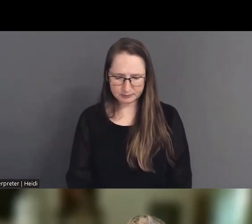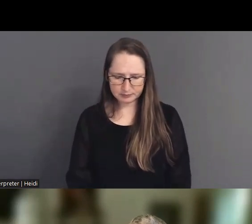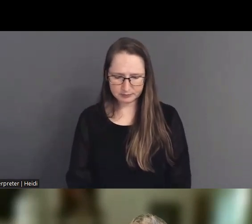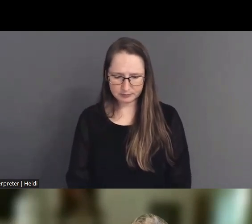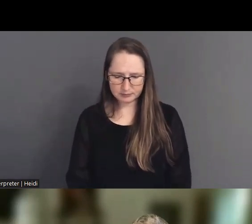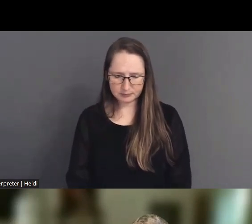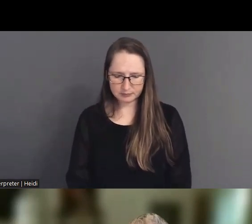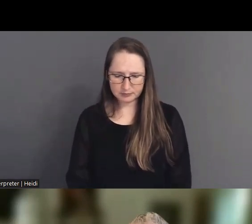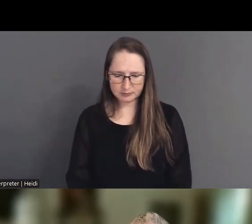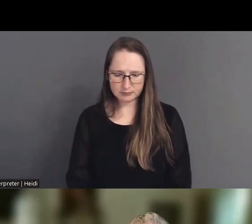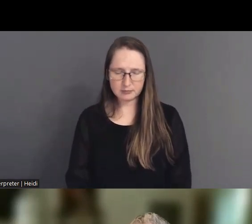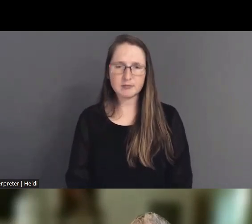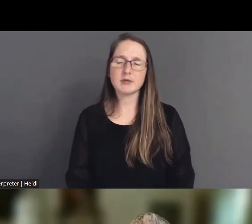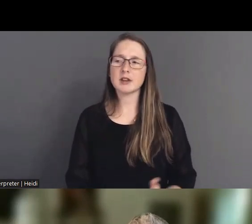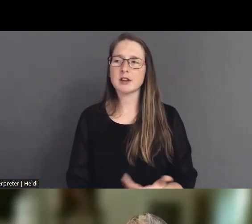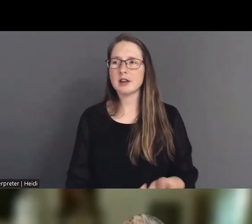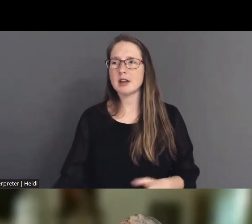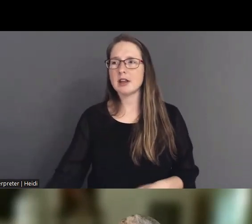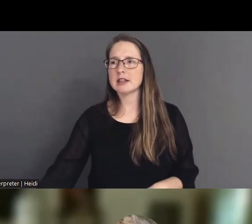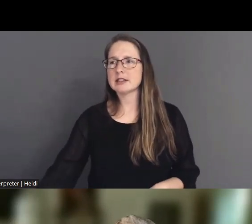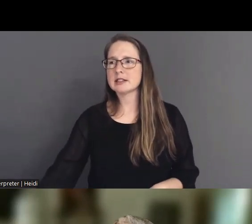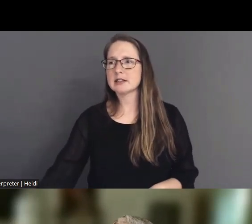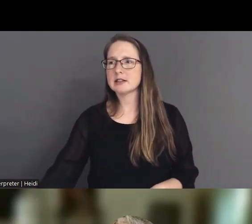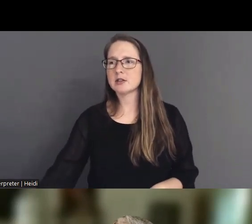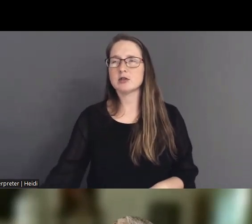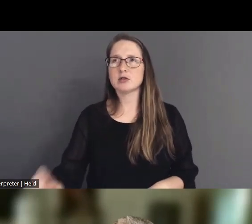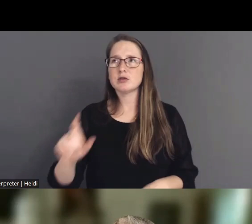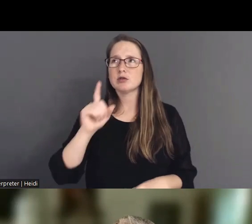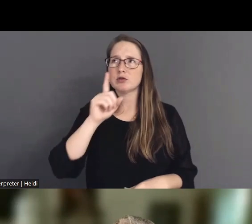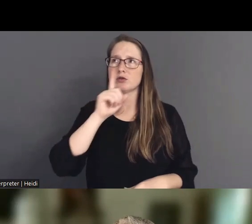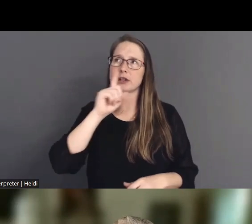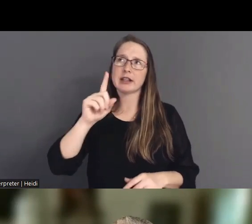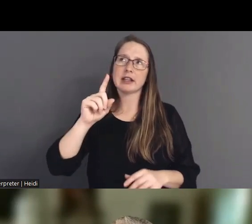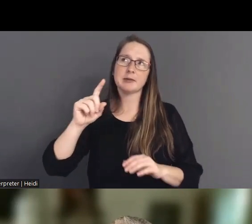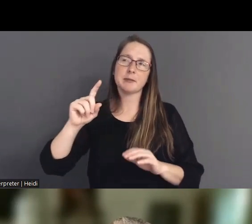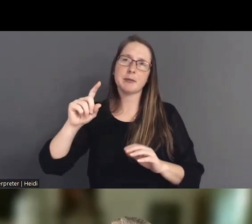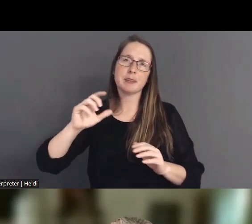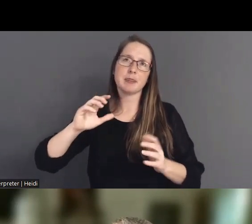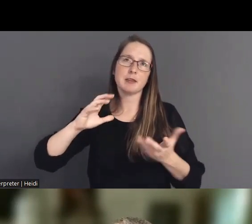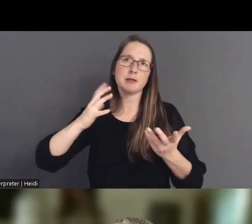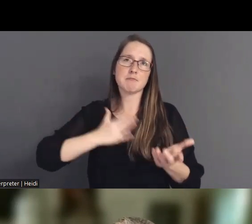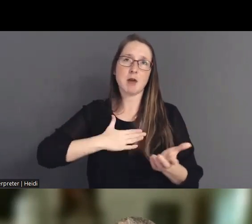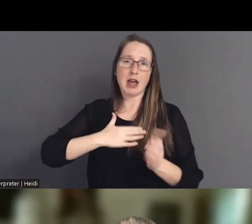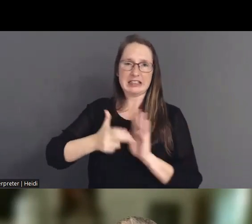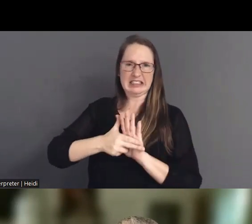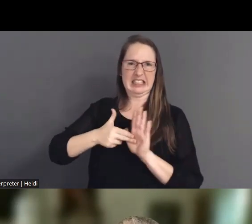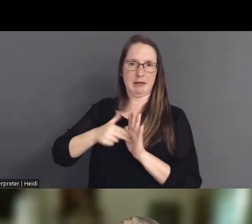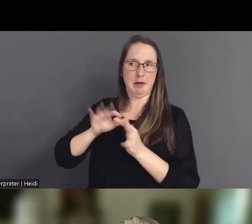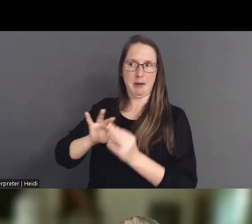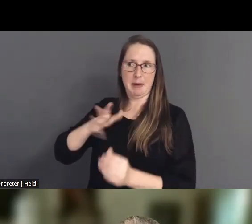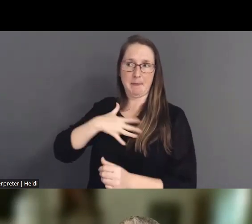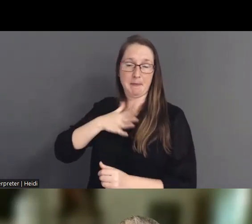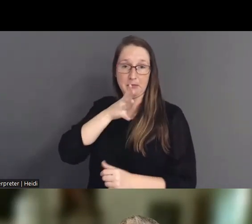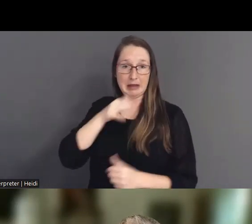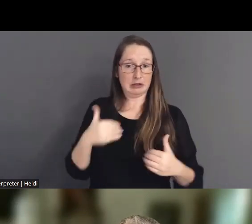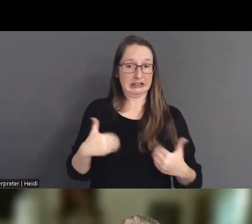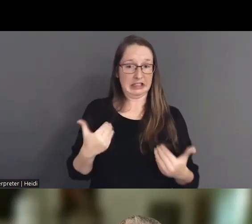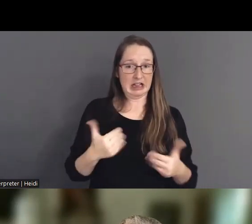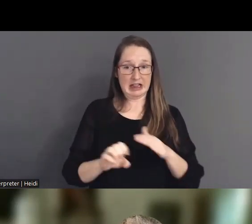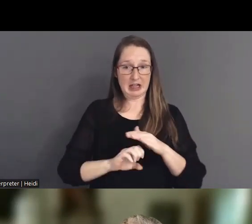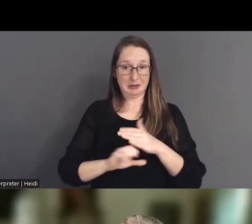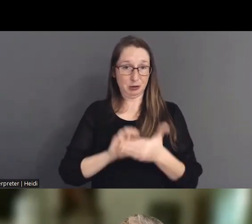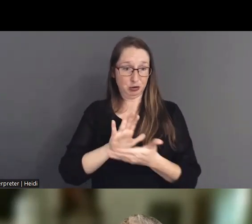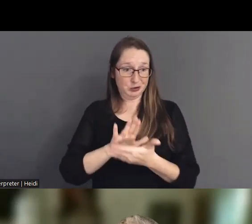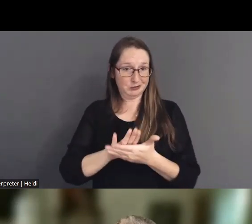stigma really lodged itself in my mind around my mother. When I was a youngster in elementary